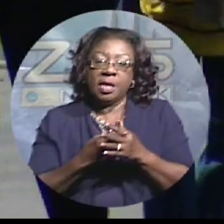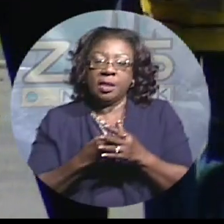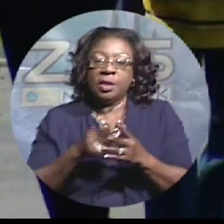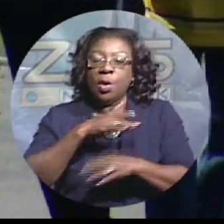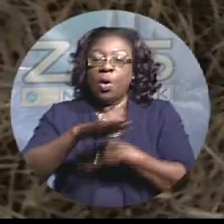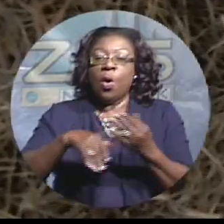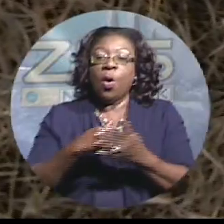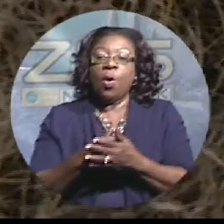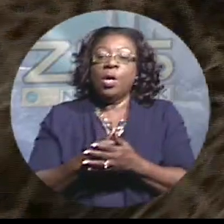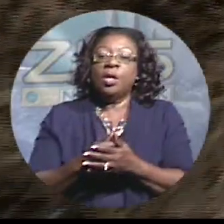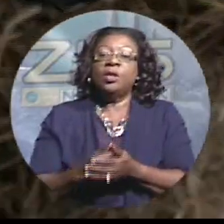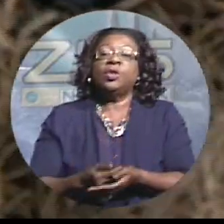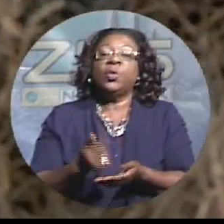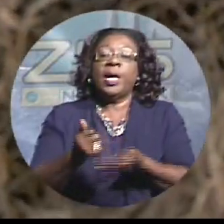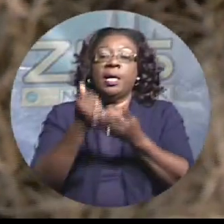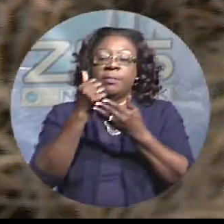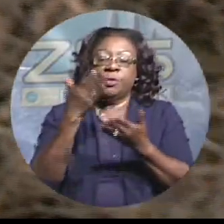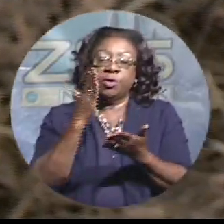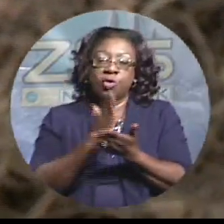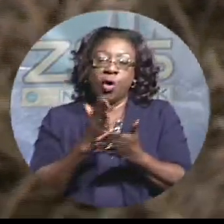designed to bring immediate relief.